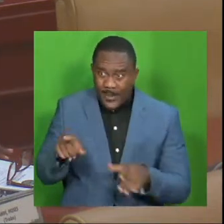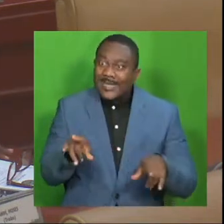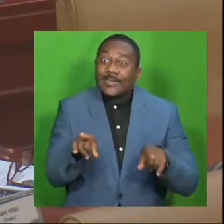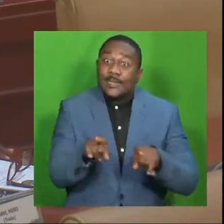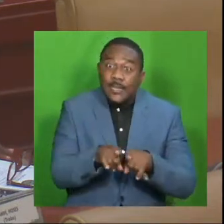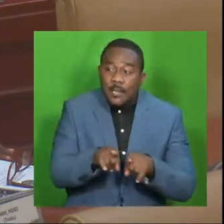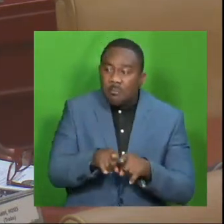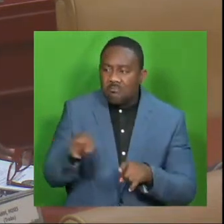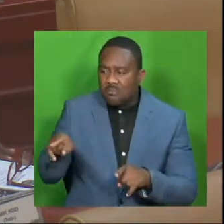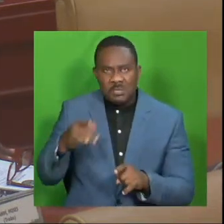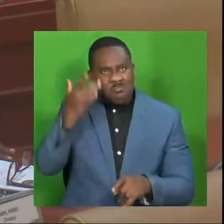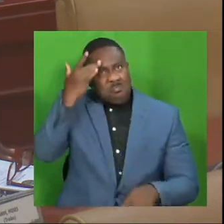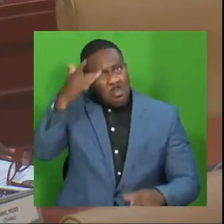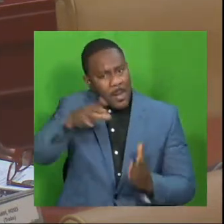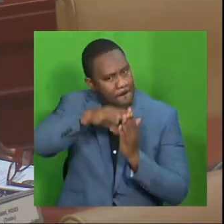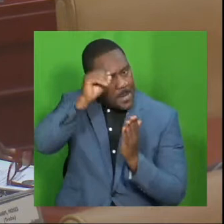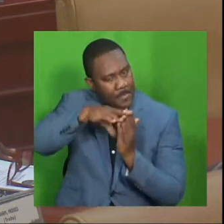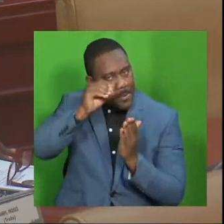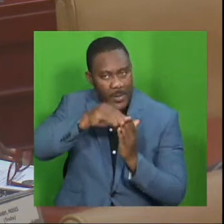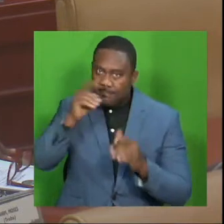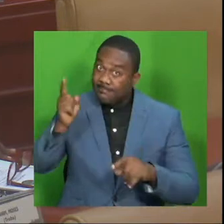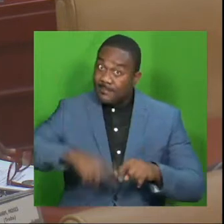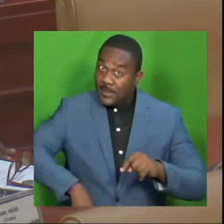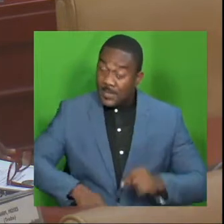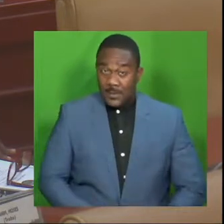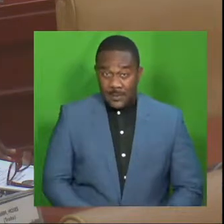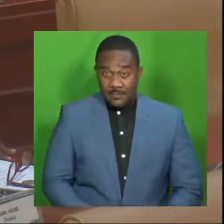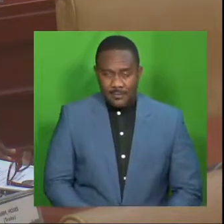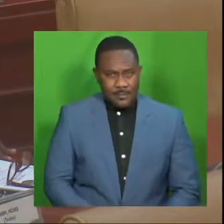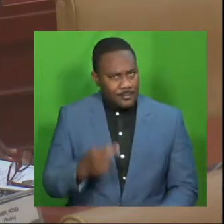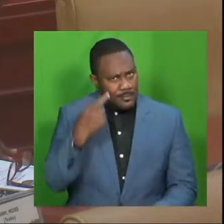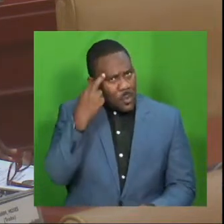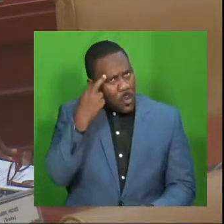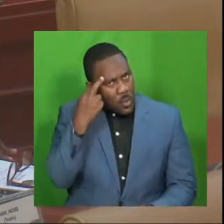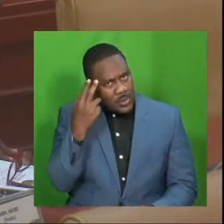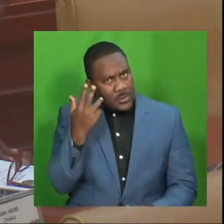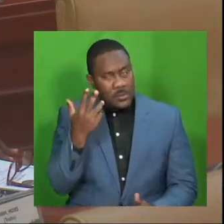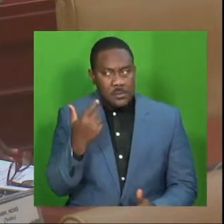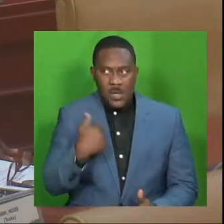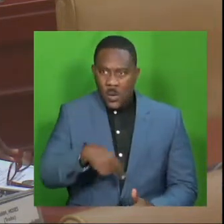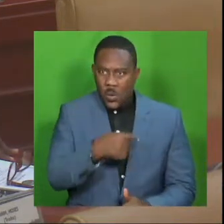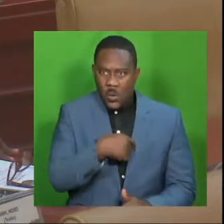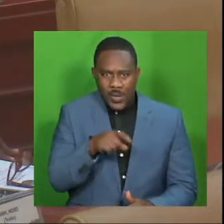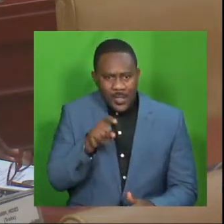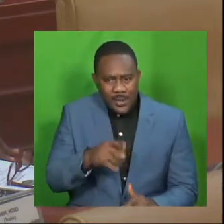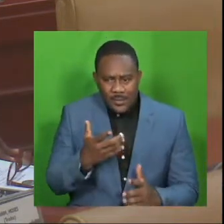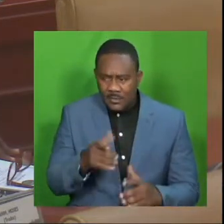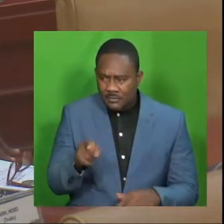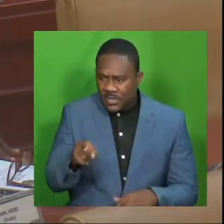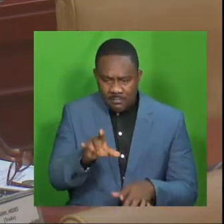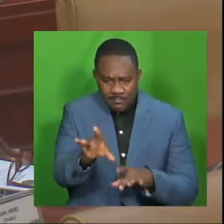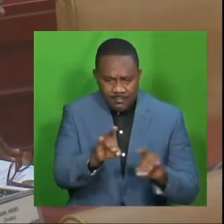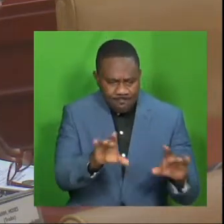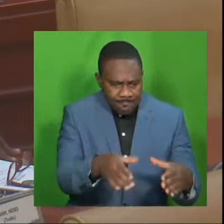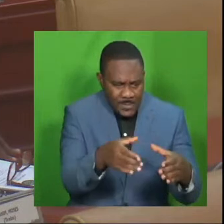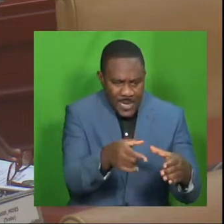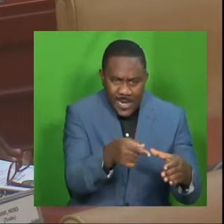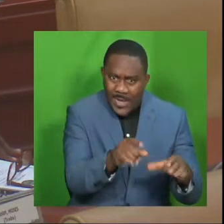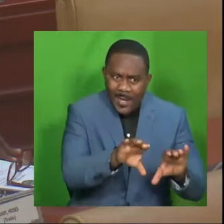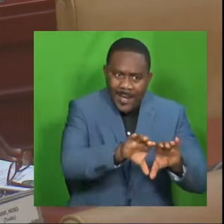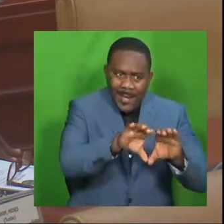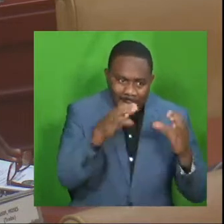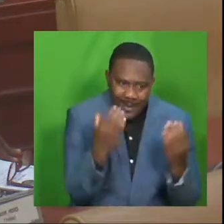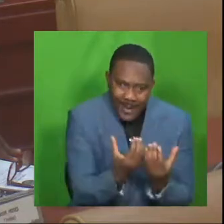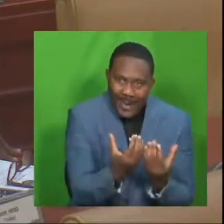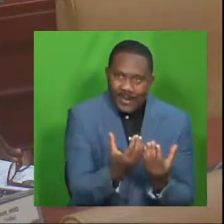challenged. And it is the reason why we need a smaller number of class size, empower teachers to